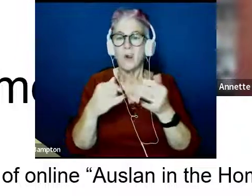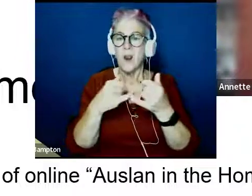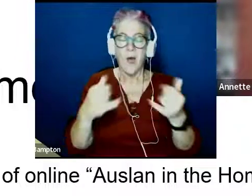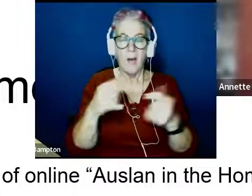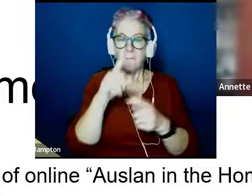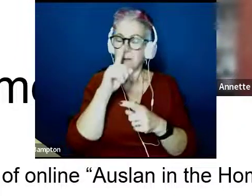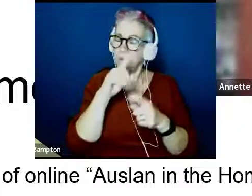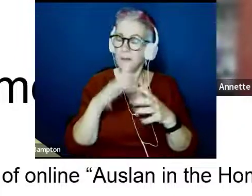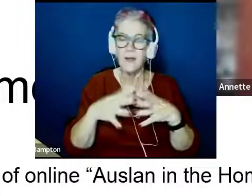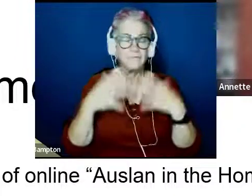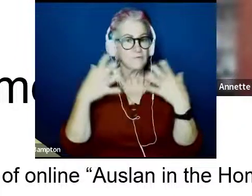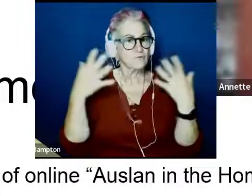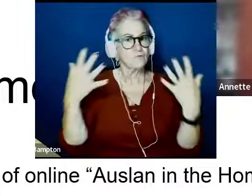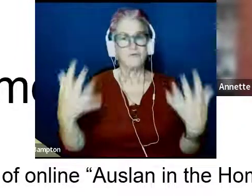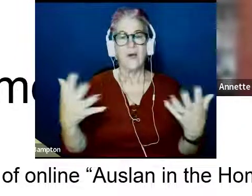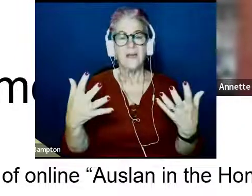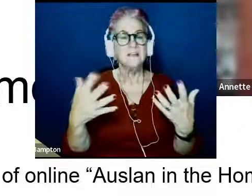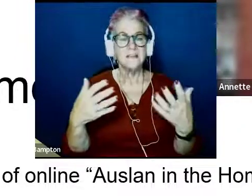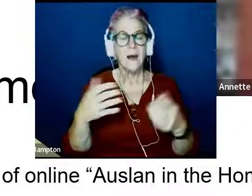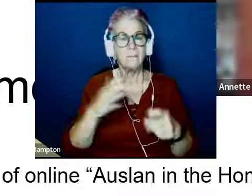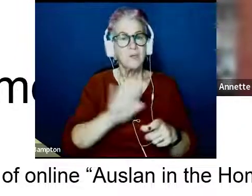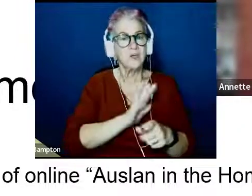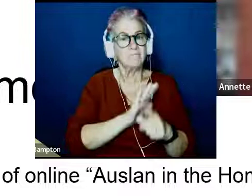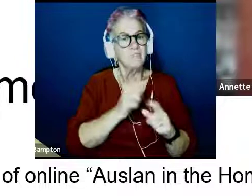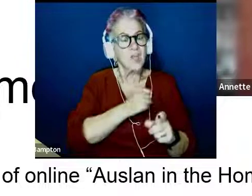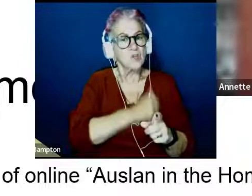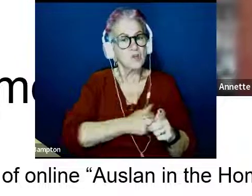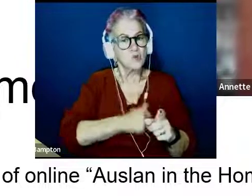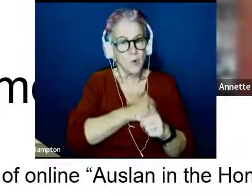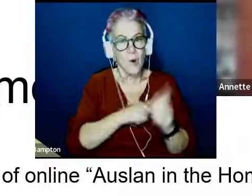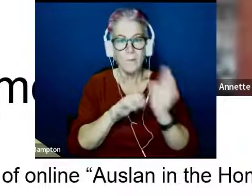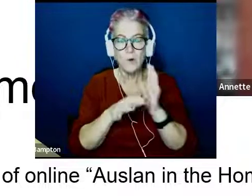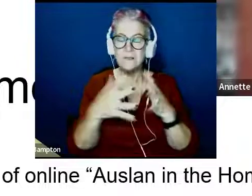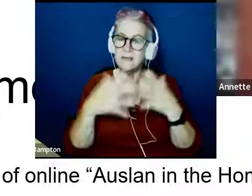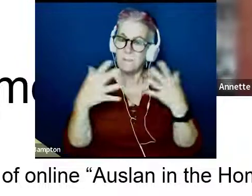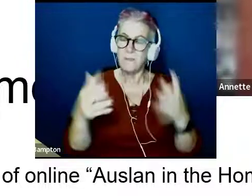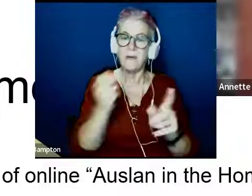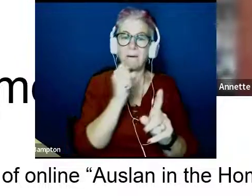lot out of it. So when we do return, we'll be running probably,